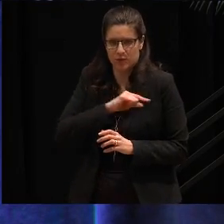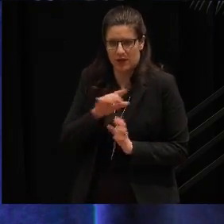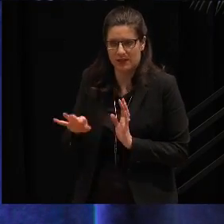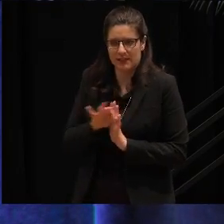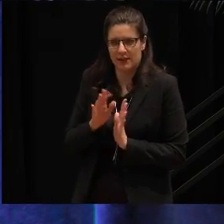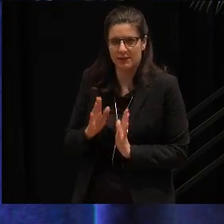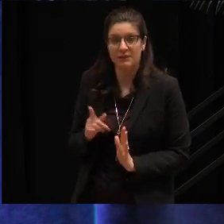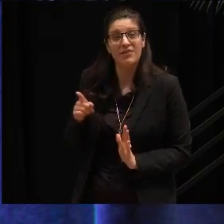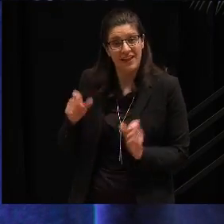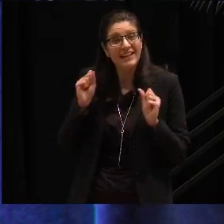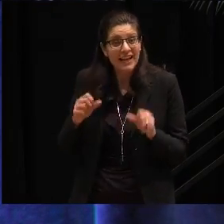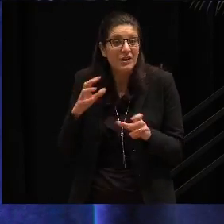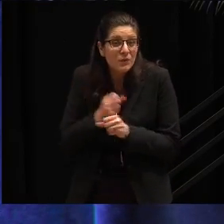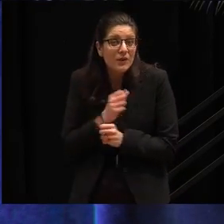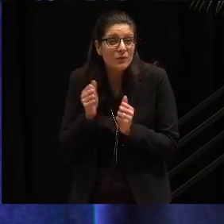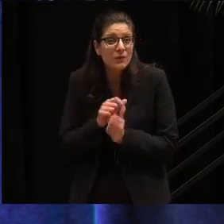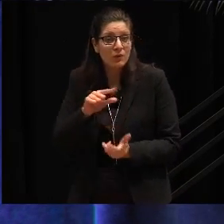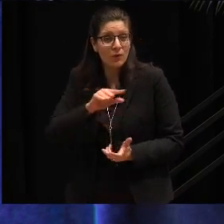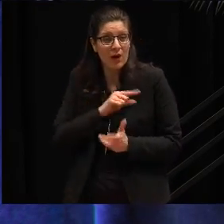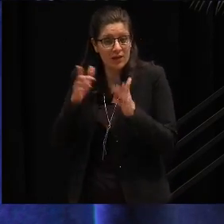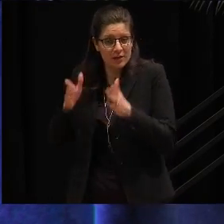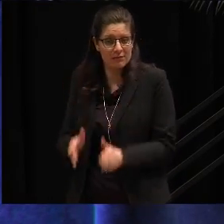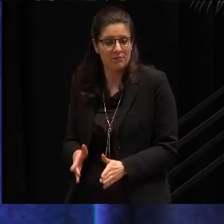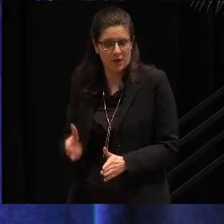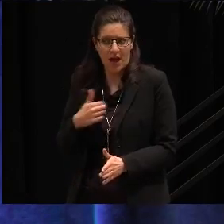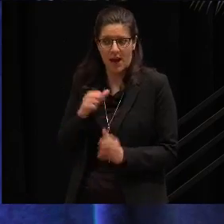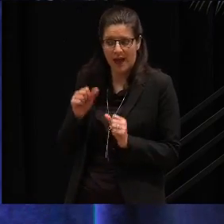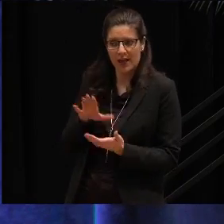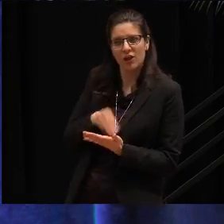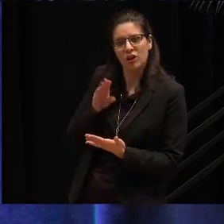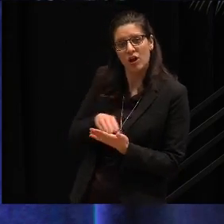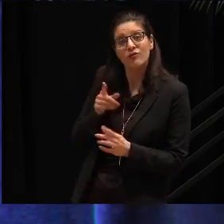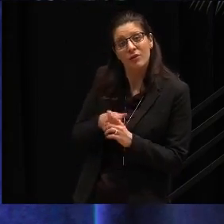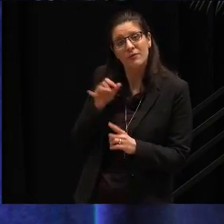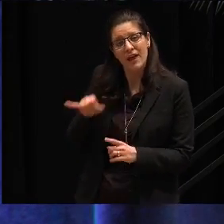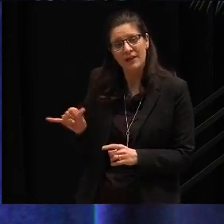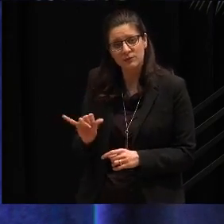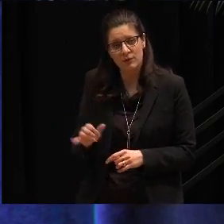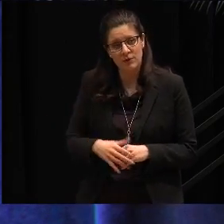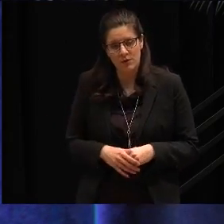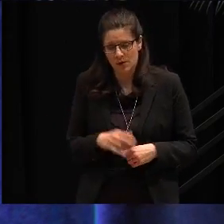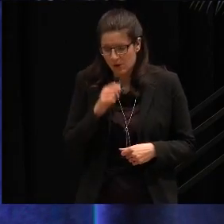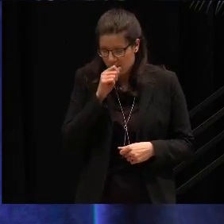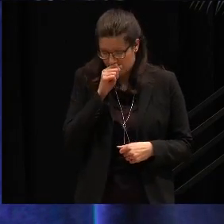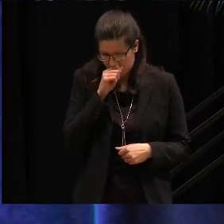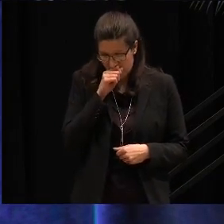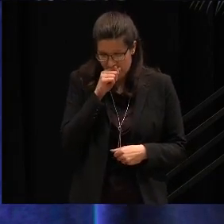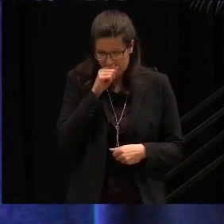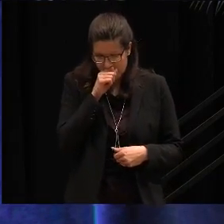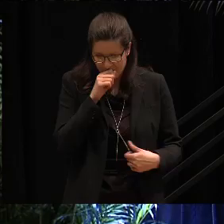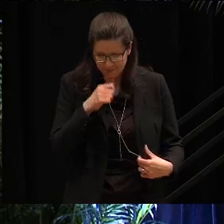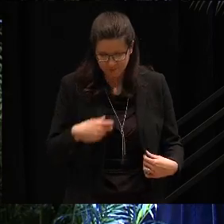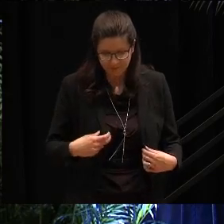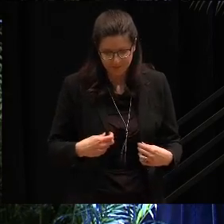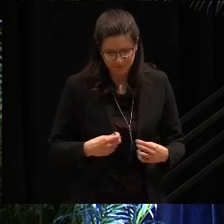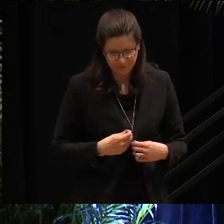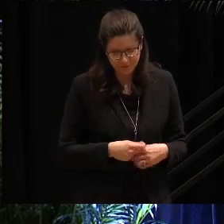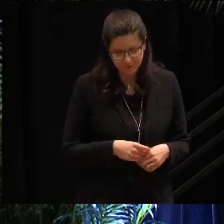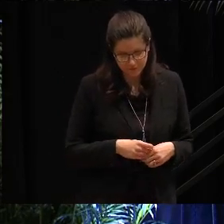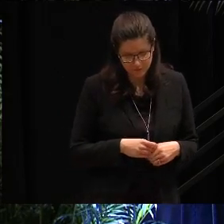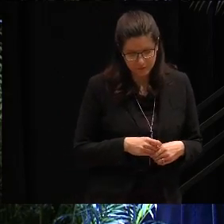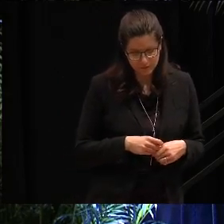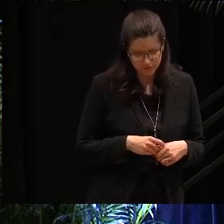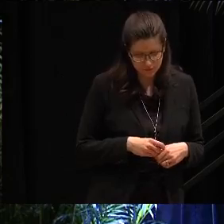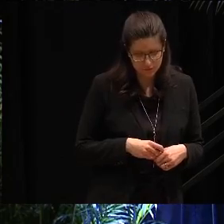elections with quality candidates, and I can learn from that as well. So, It's always fascinating to hear how